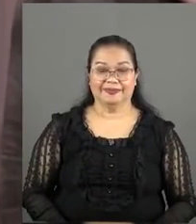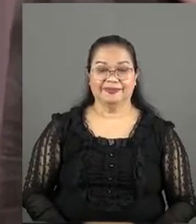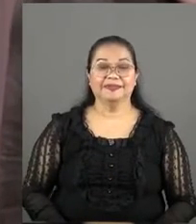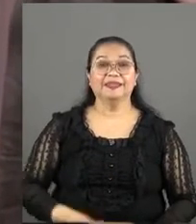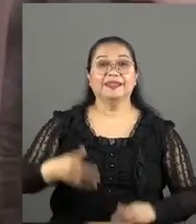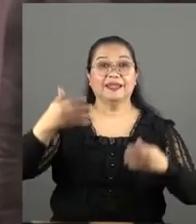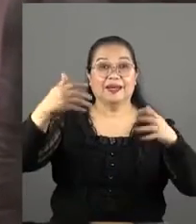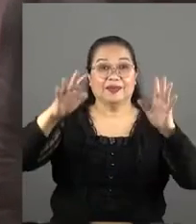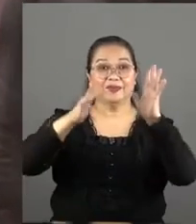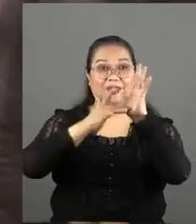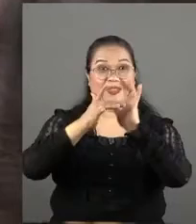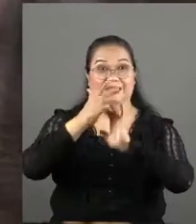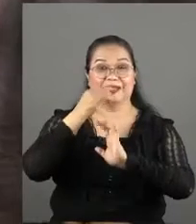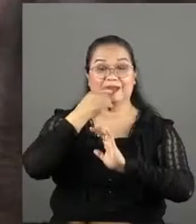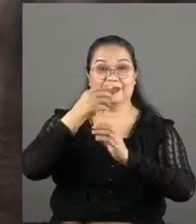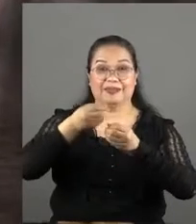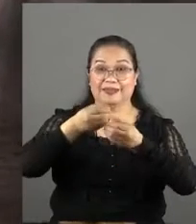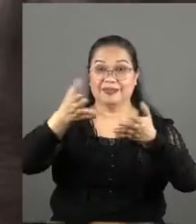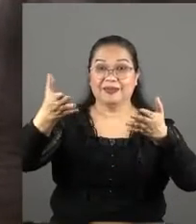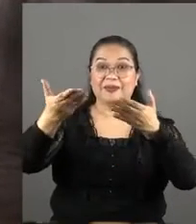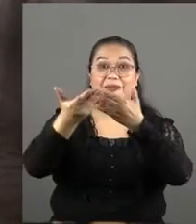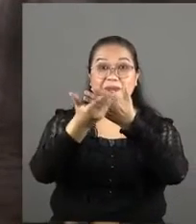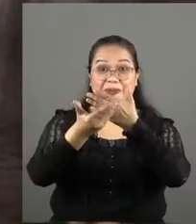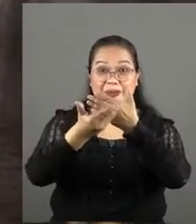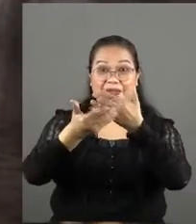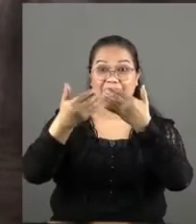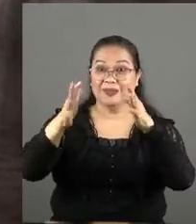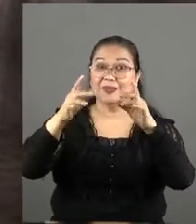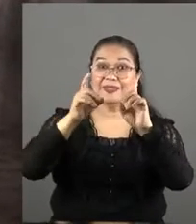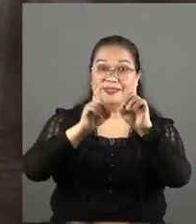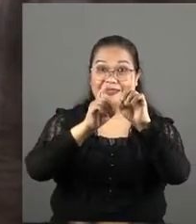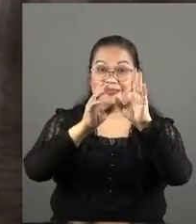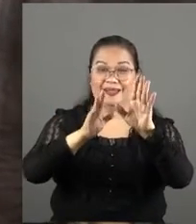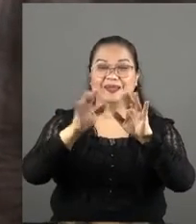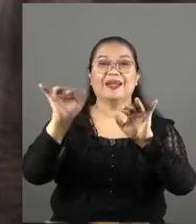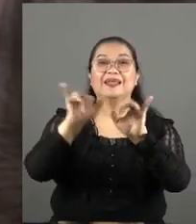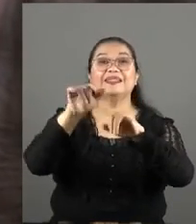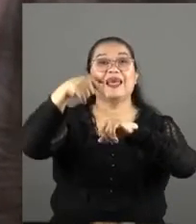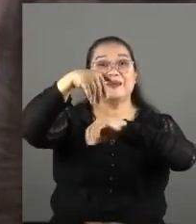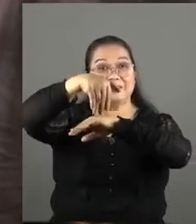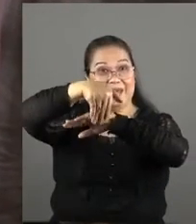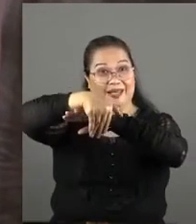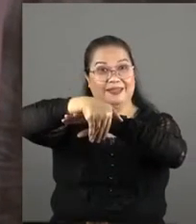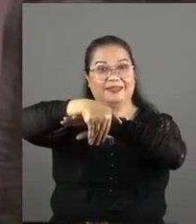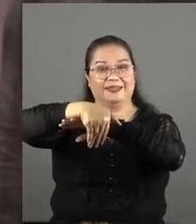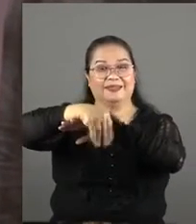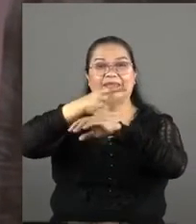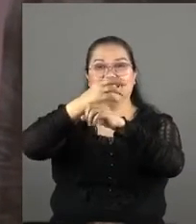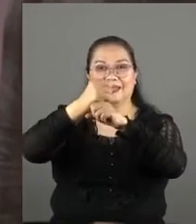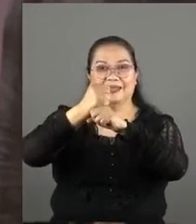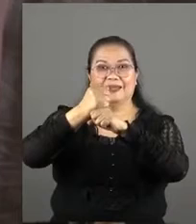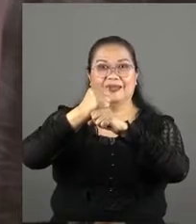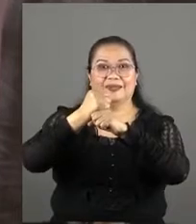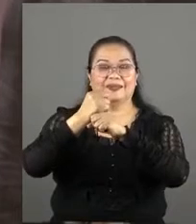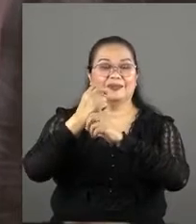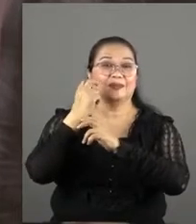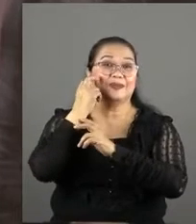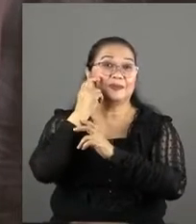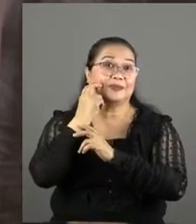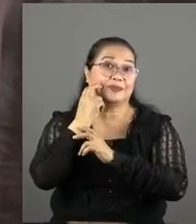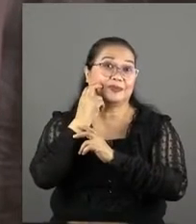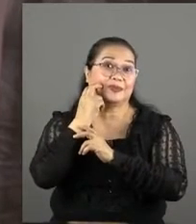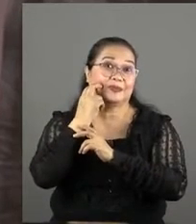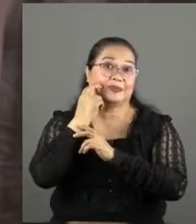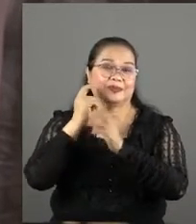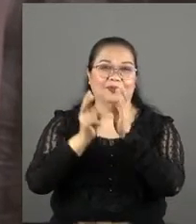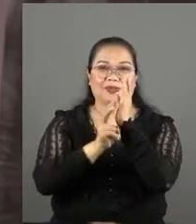And after Jesus had distributed the bread to his disciples, that same night, he would take some fruit of the vine and tell